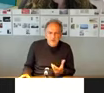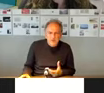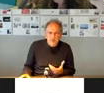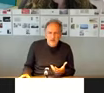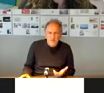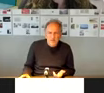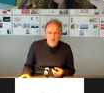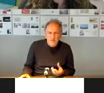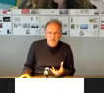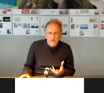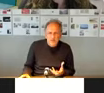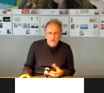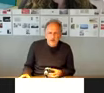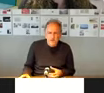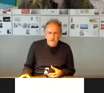which,